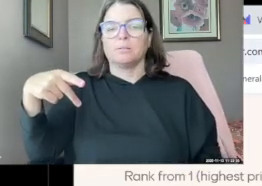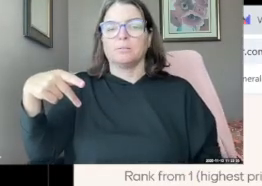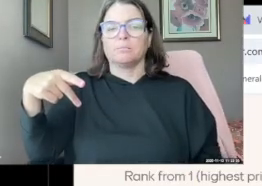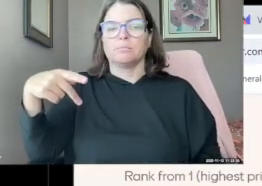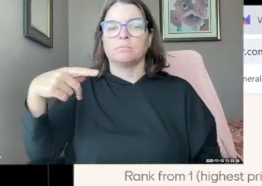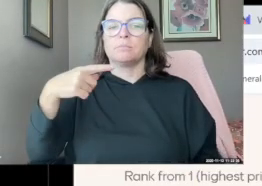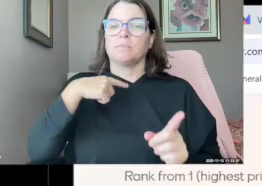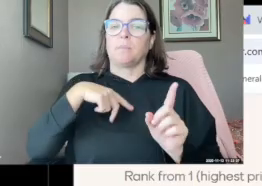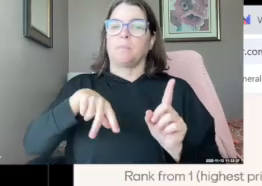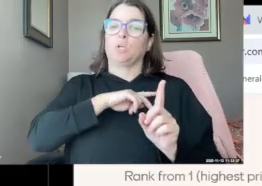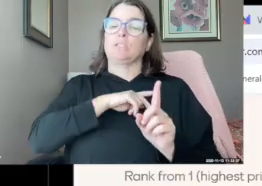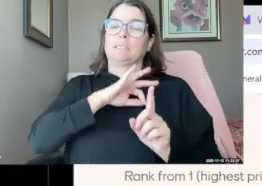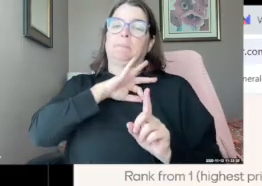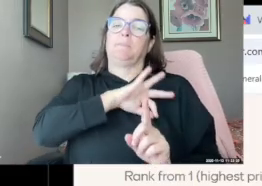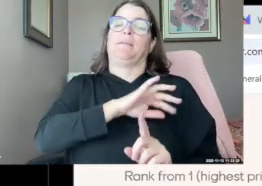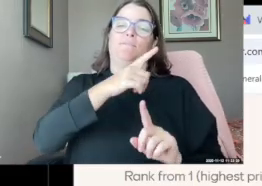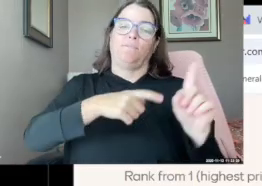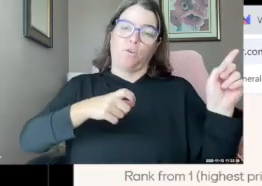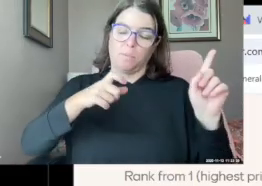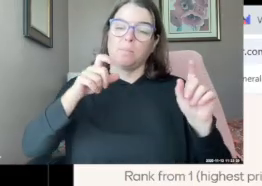purchase incentive through DCAP.